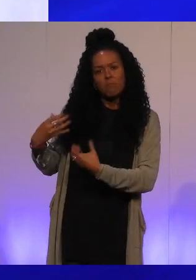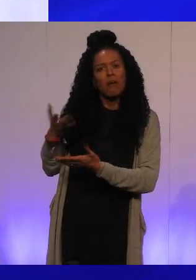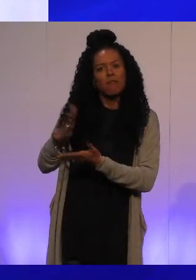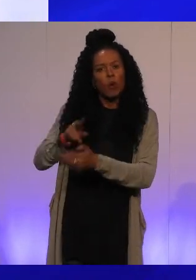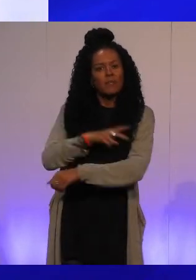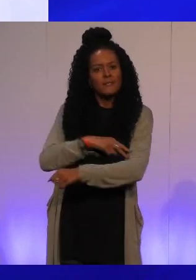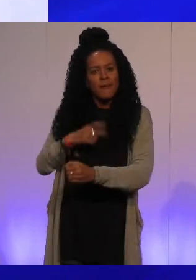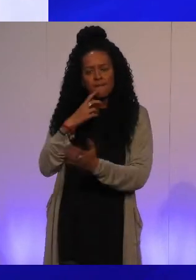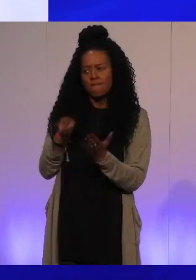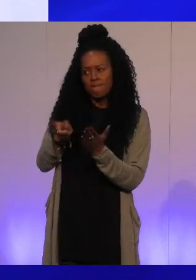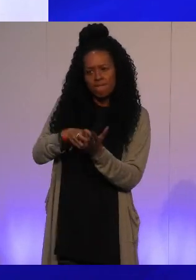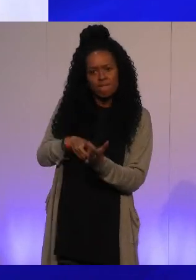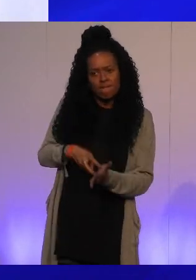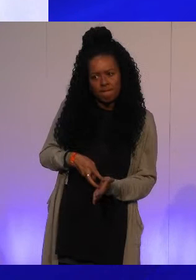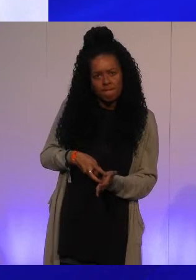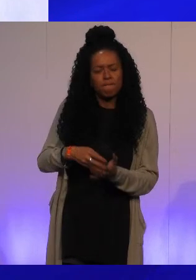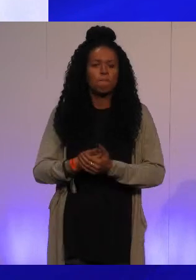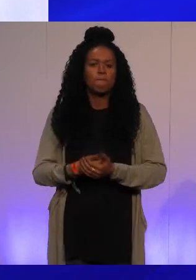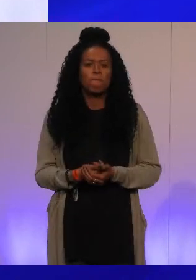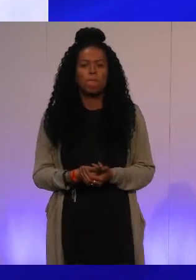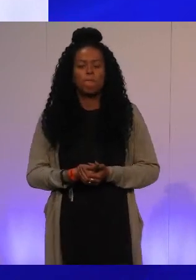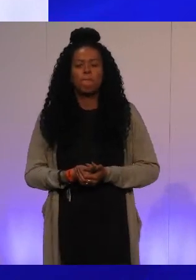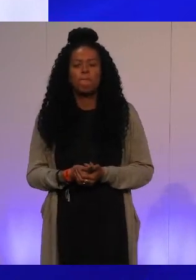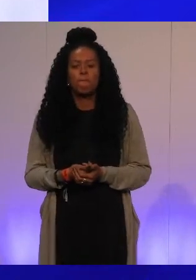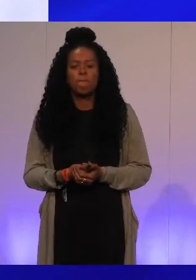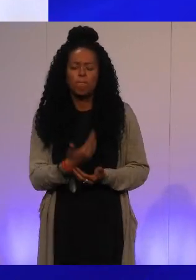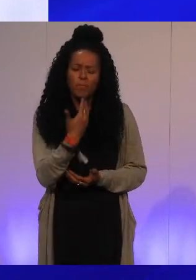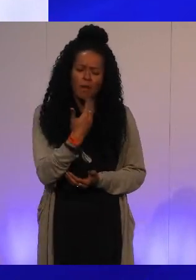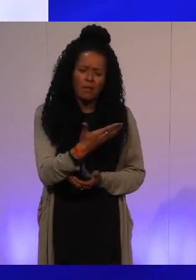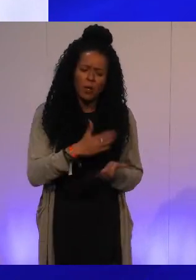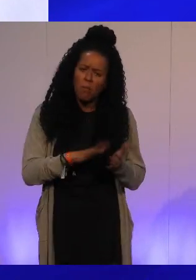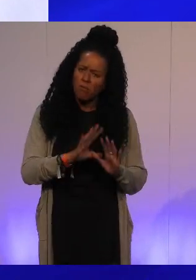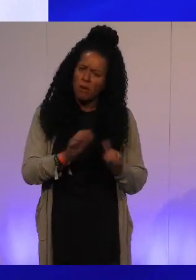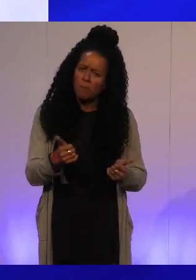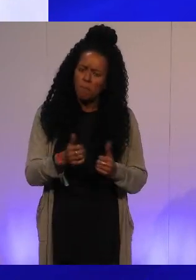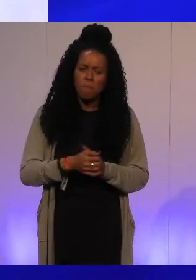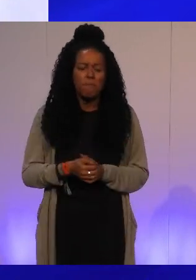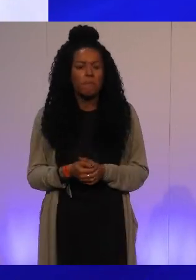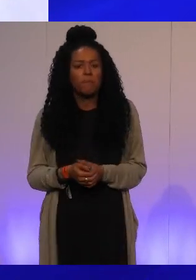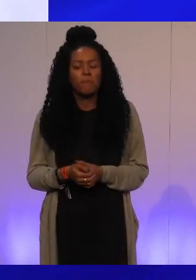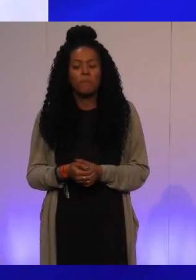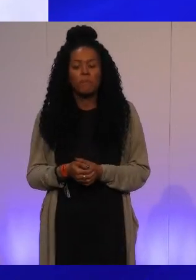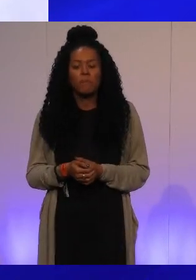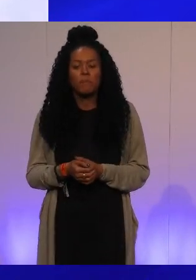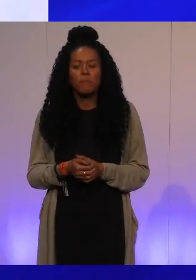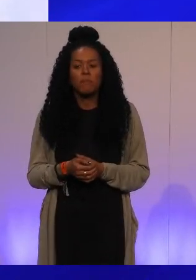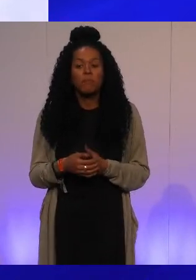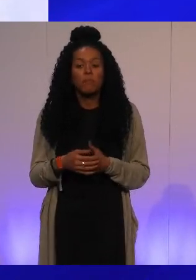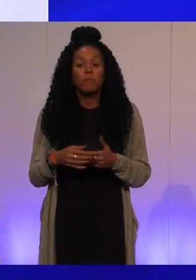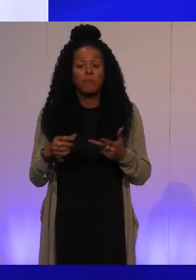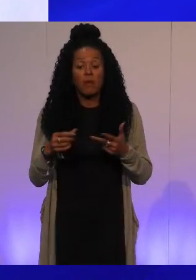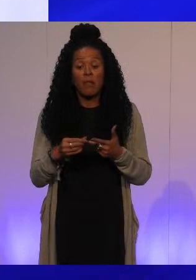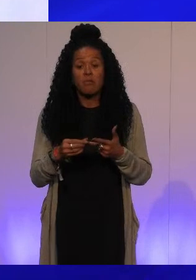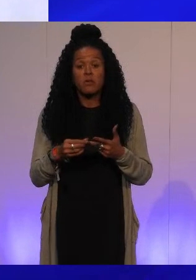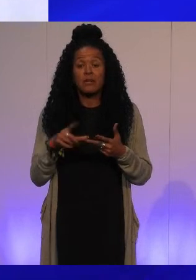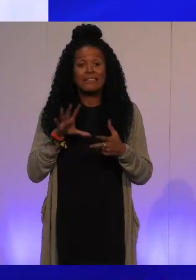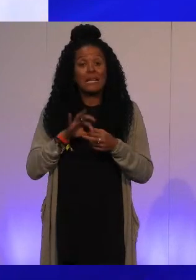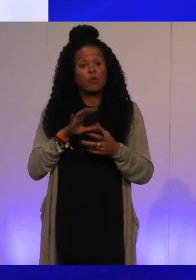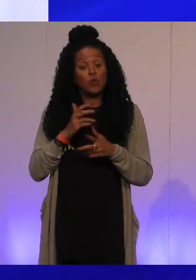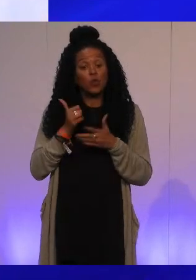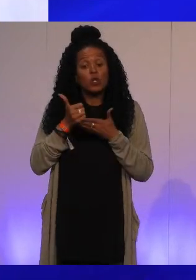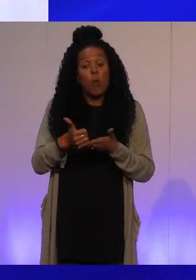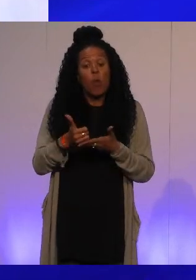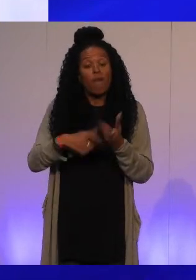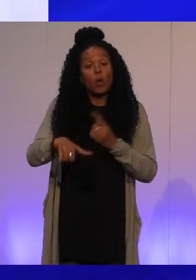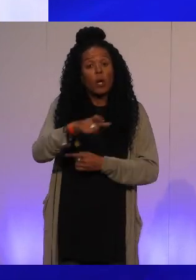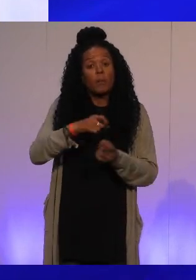staff about how they feel. Thank you, Margaret. That's super. The next one is about support for our communities,